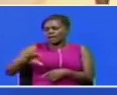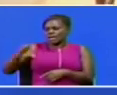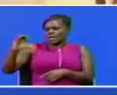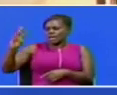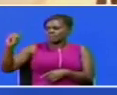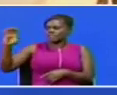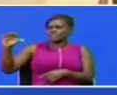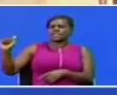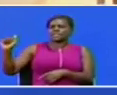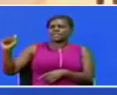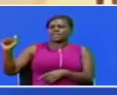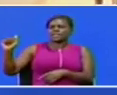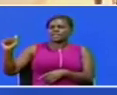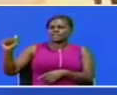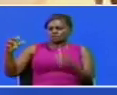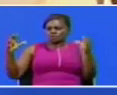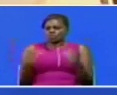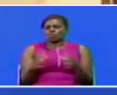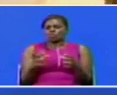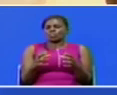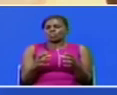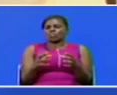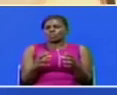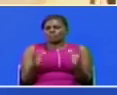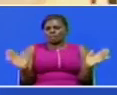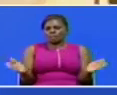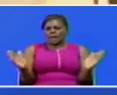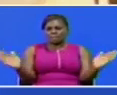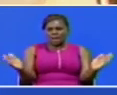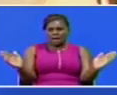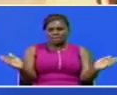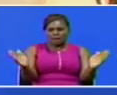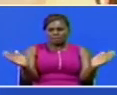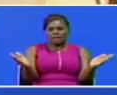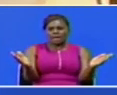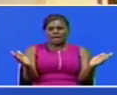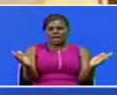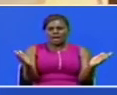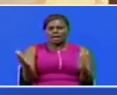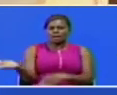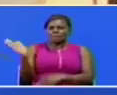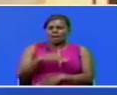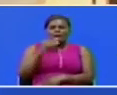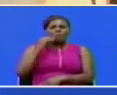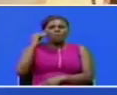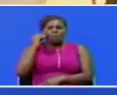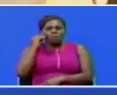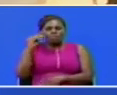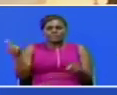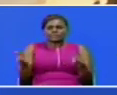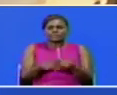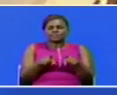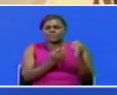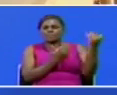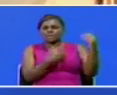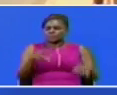from Mombasa. And that is the team that is, of course, marshalling this sort of return of Joho back to town here. And, of course, we expect